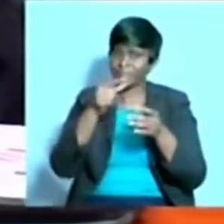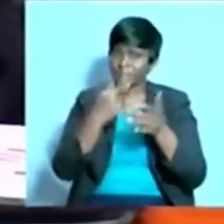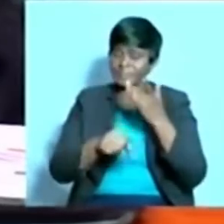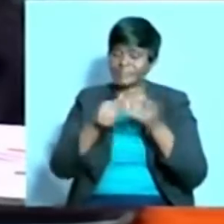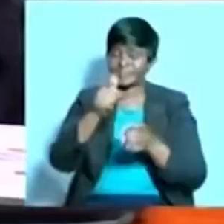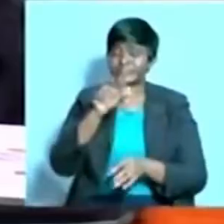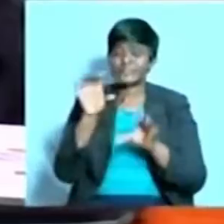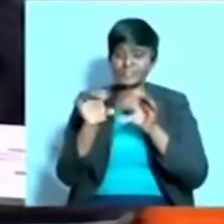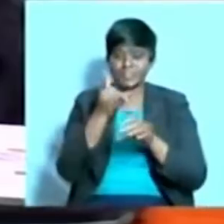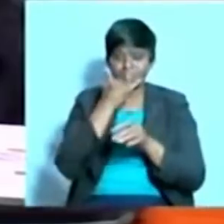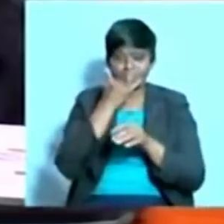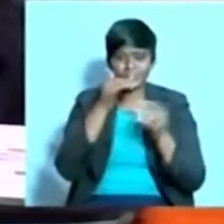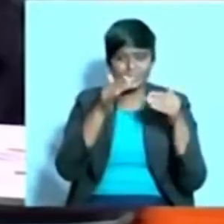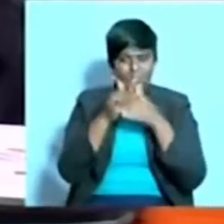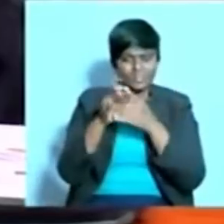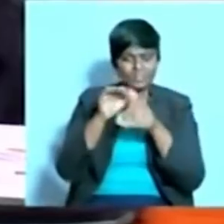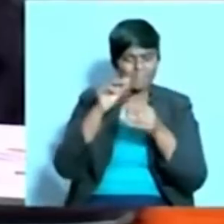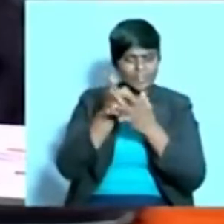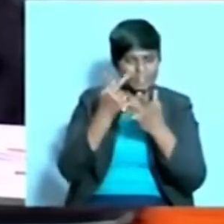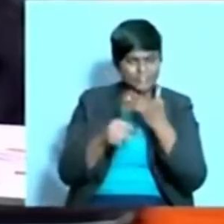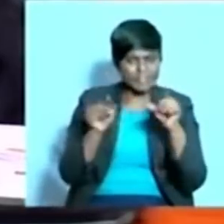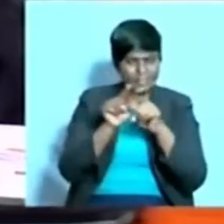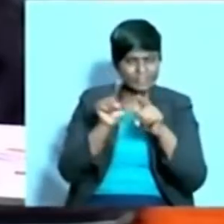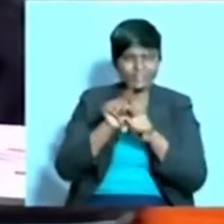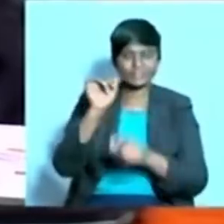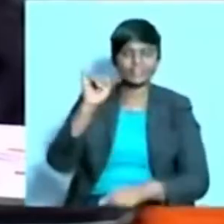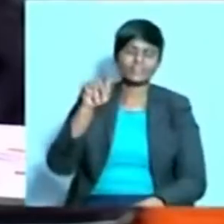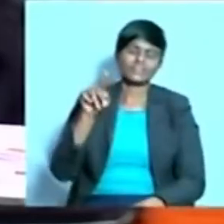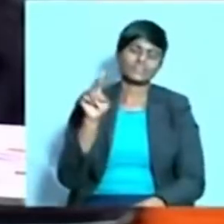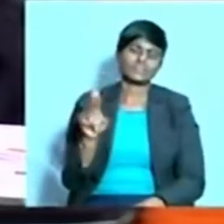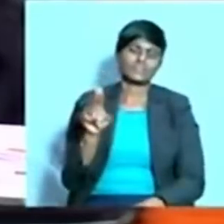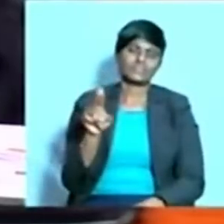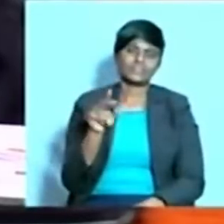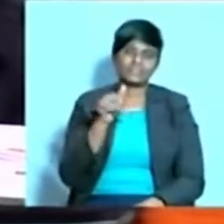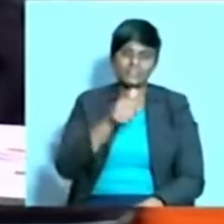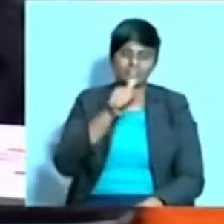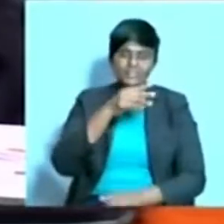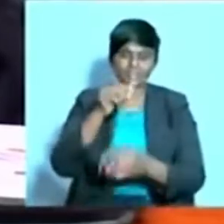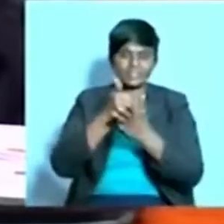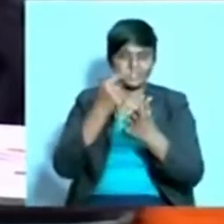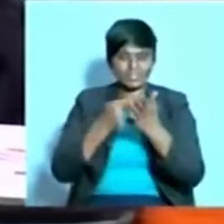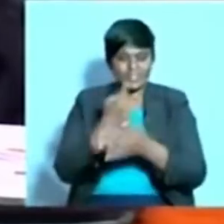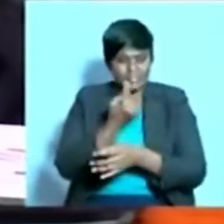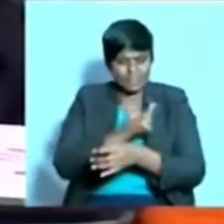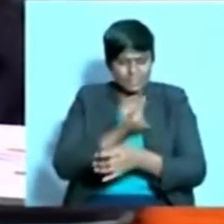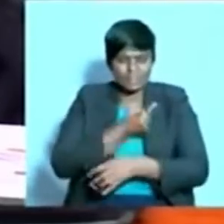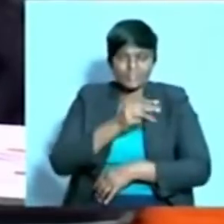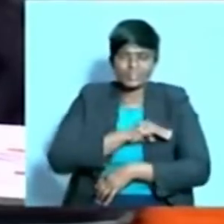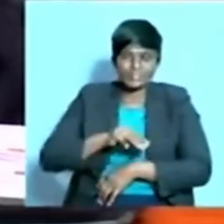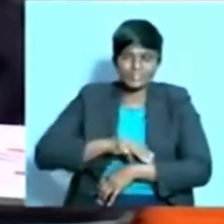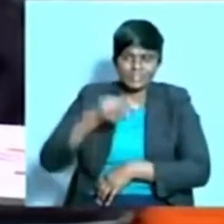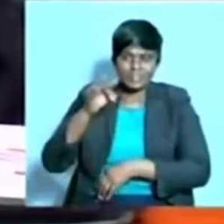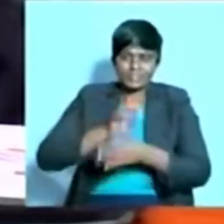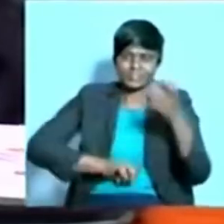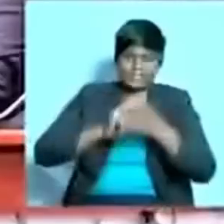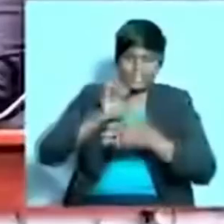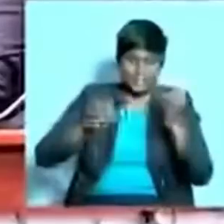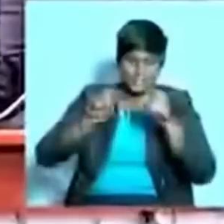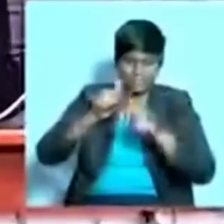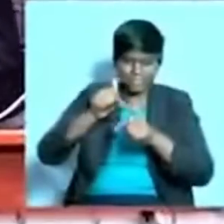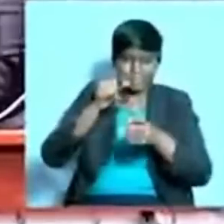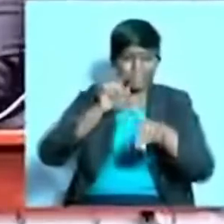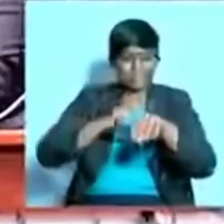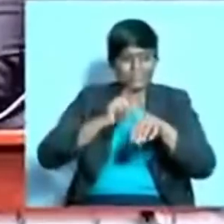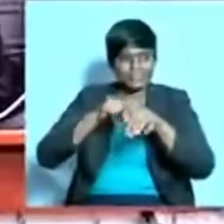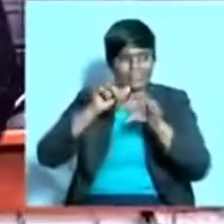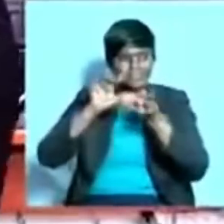wrong against the tenets of the IPU, that they were the only members of the executive when they were